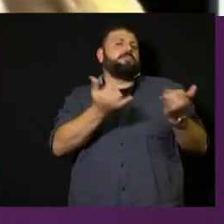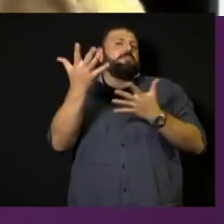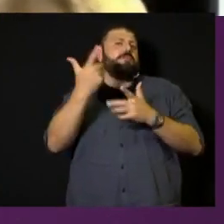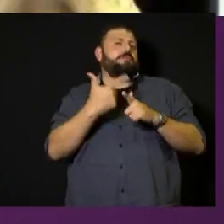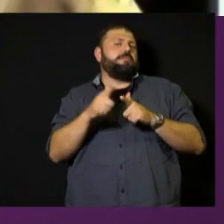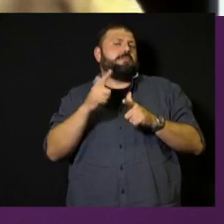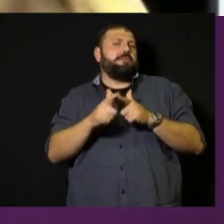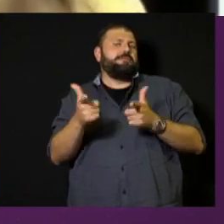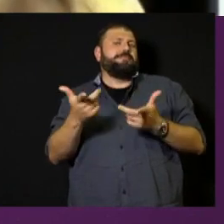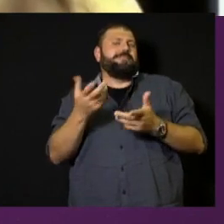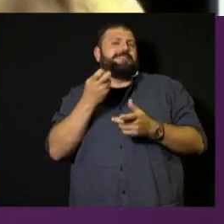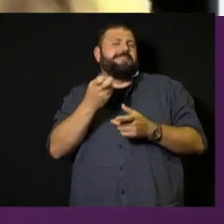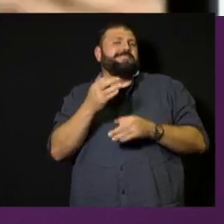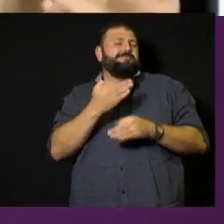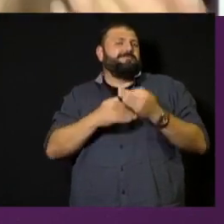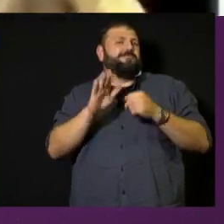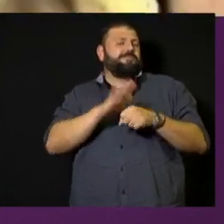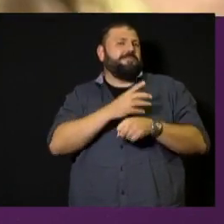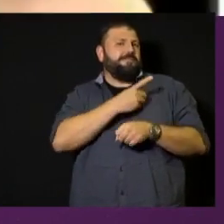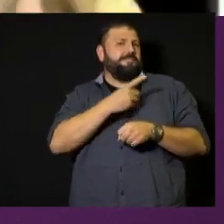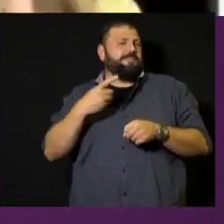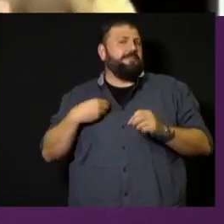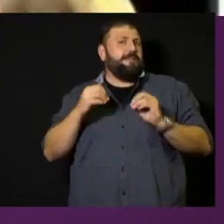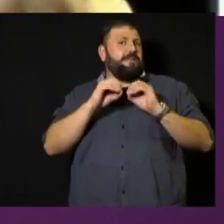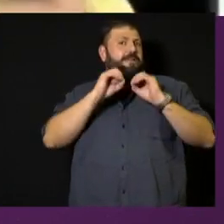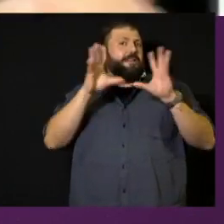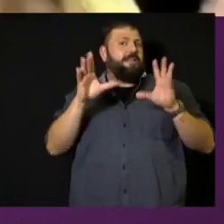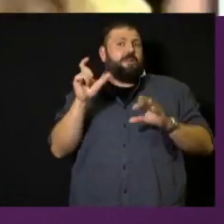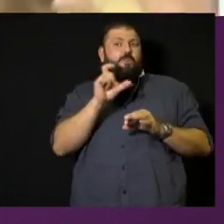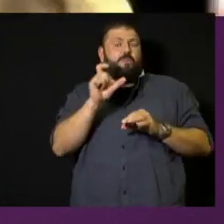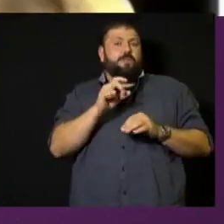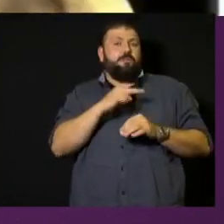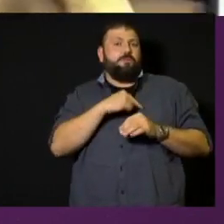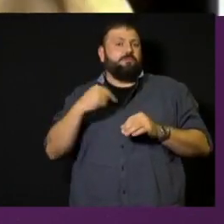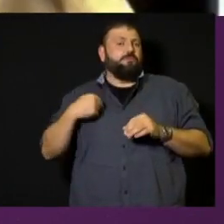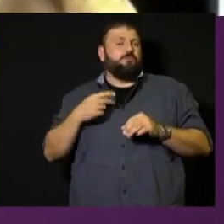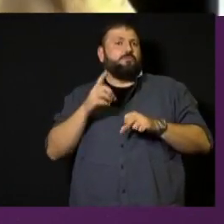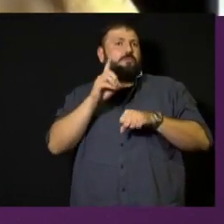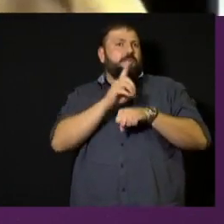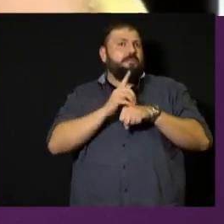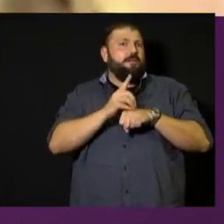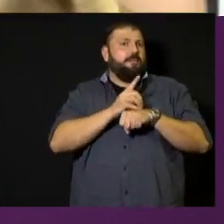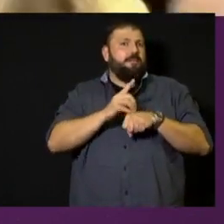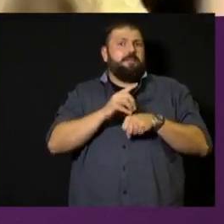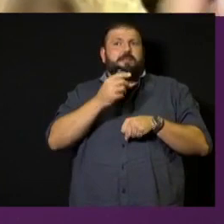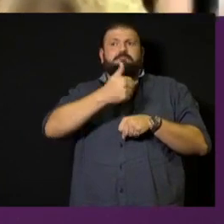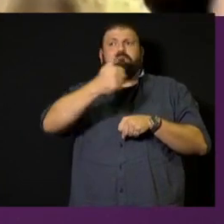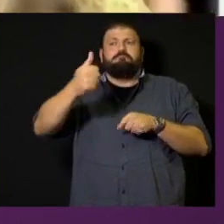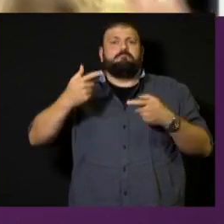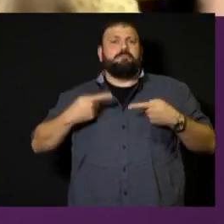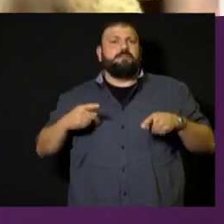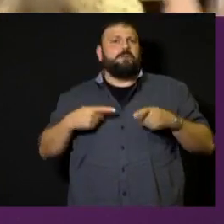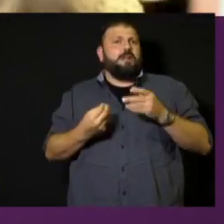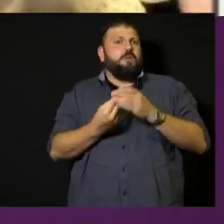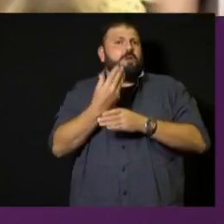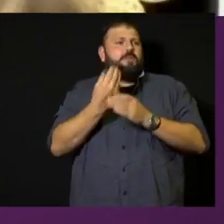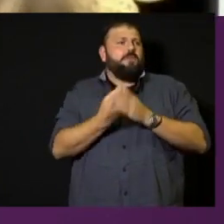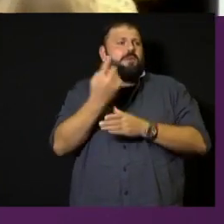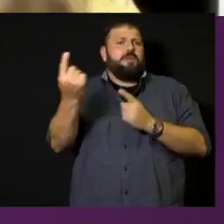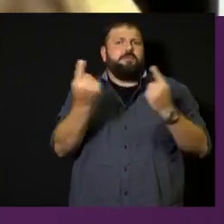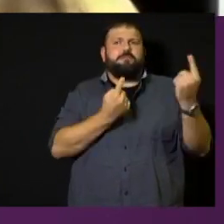life you need a clear objective. So talking about diamond, if I don't understand how